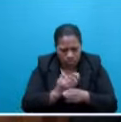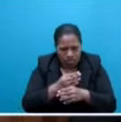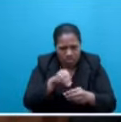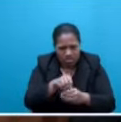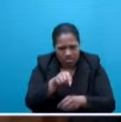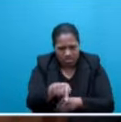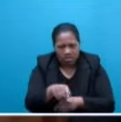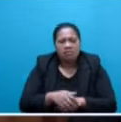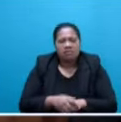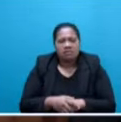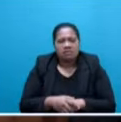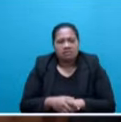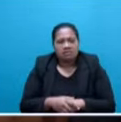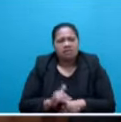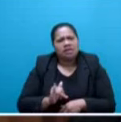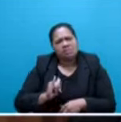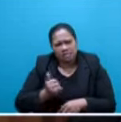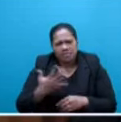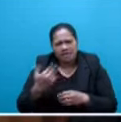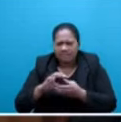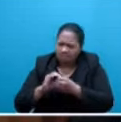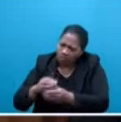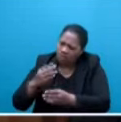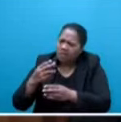or business, or they may be in other farming.